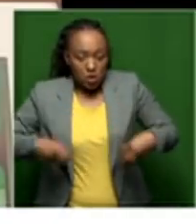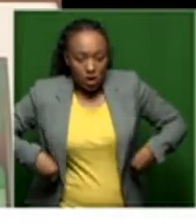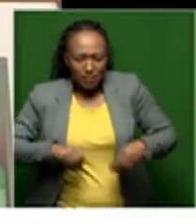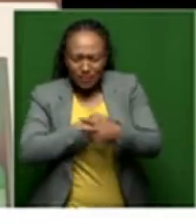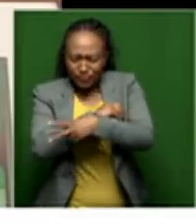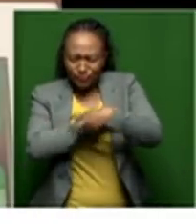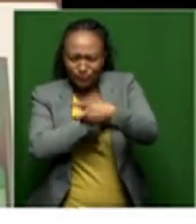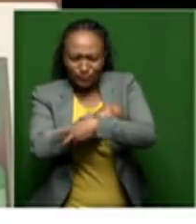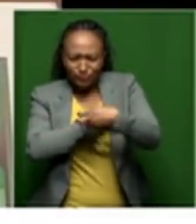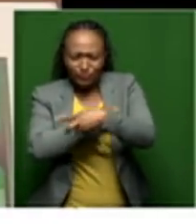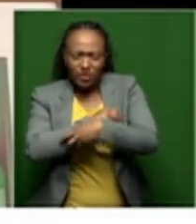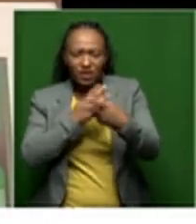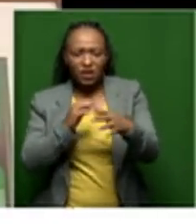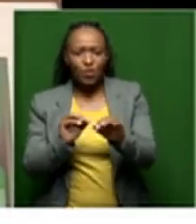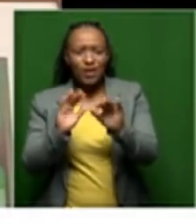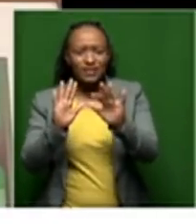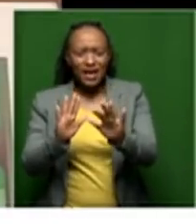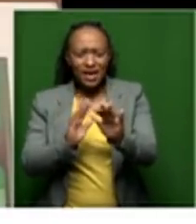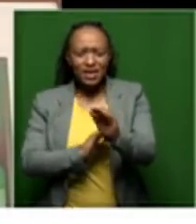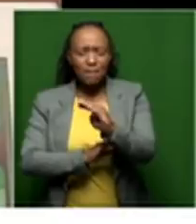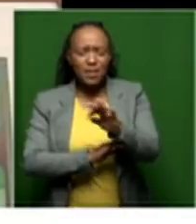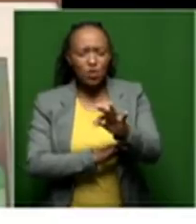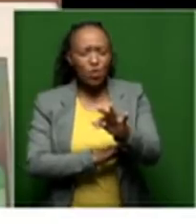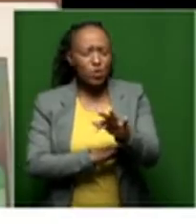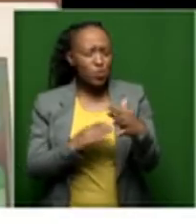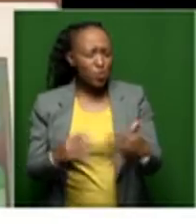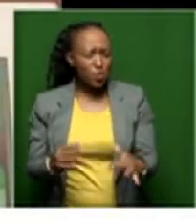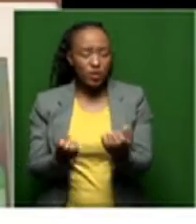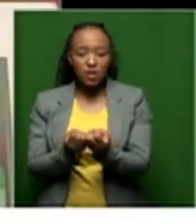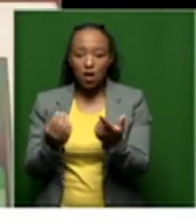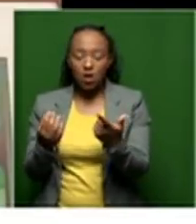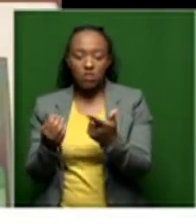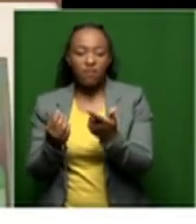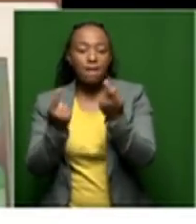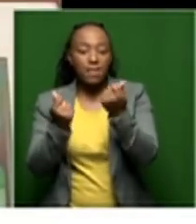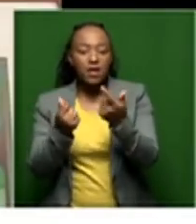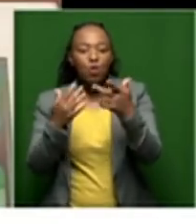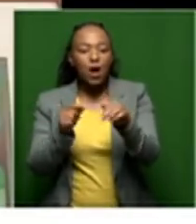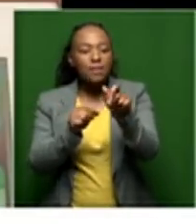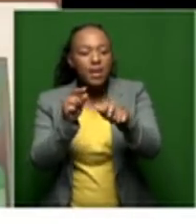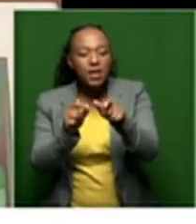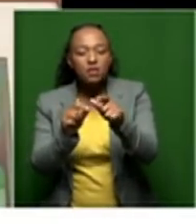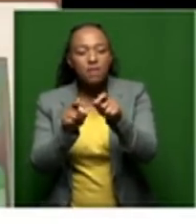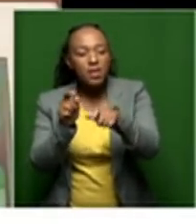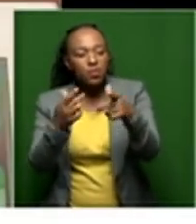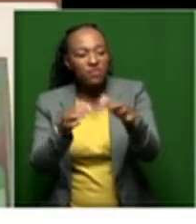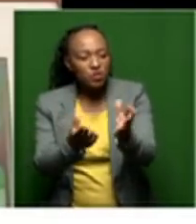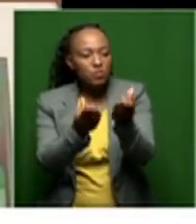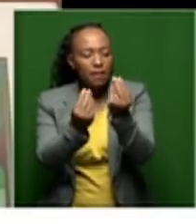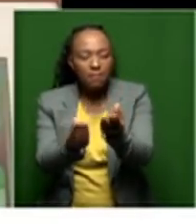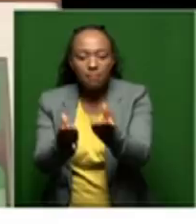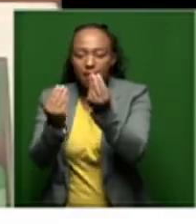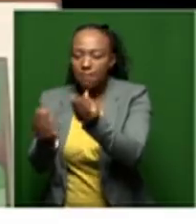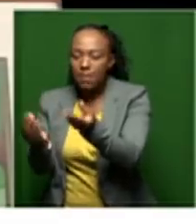billion rands is stretched and spread over a lot of people, and so this is a trend that of course must keep